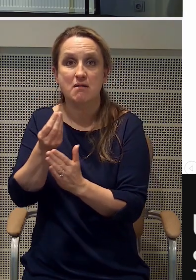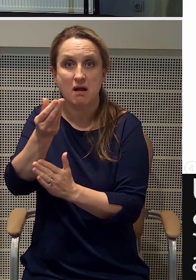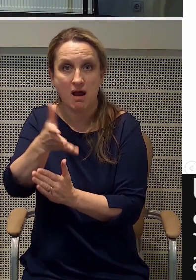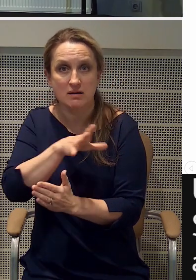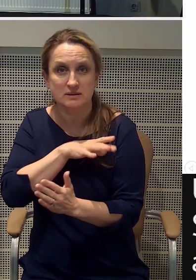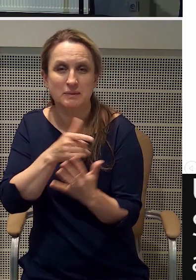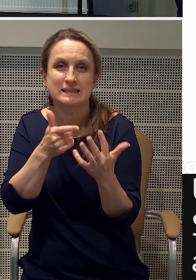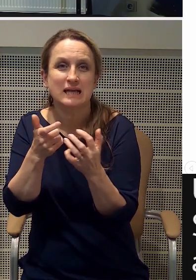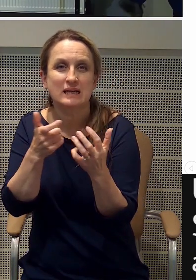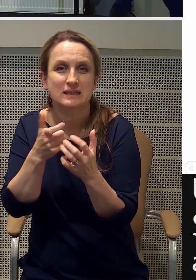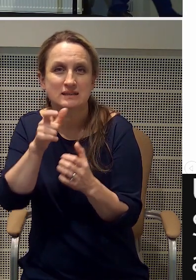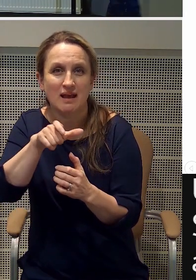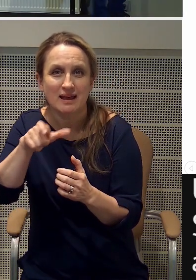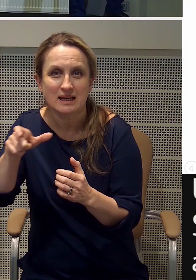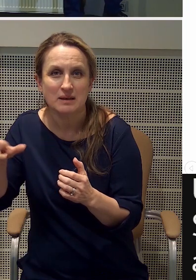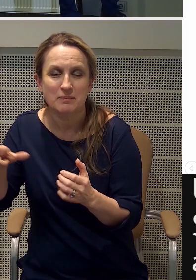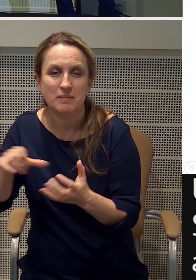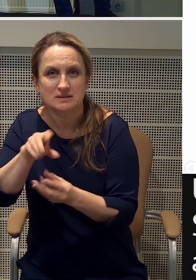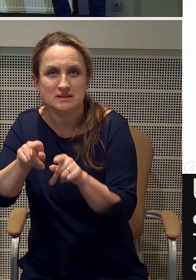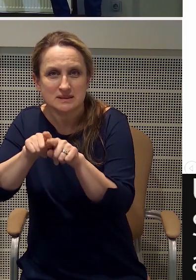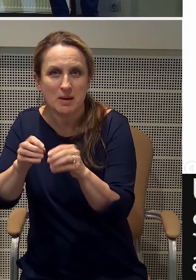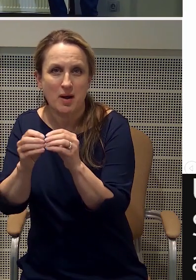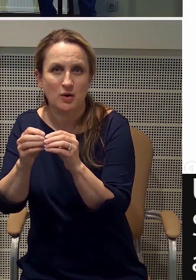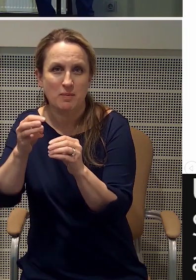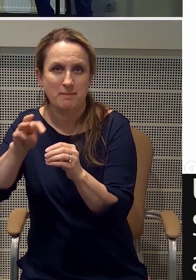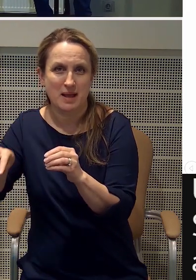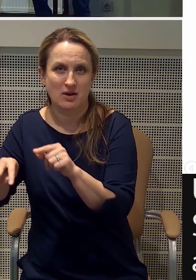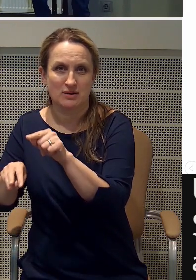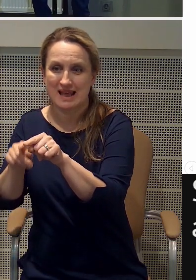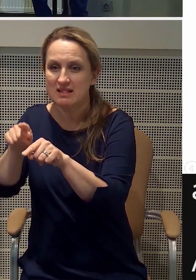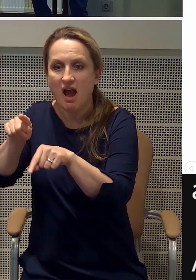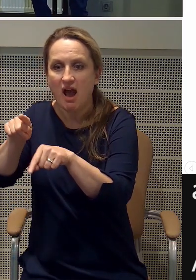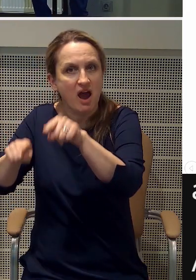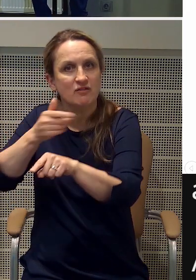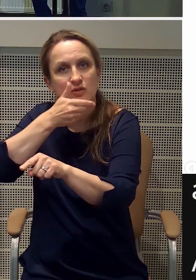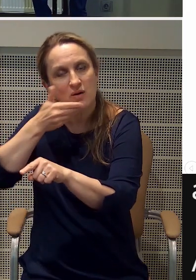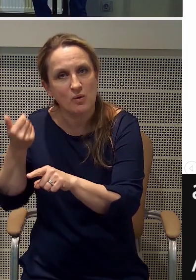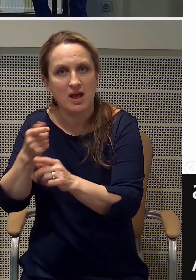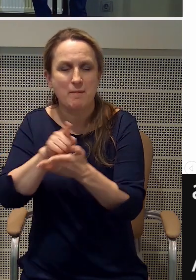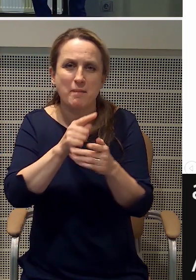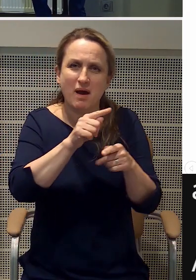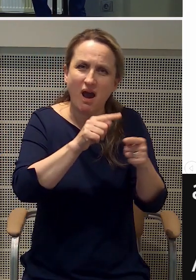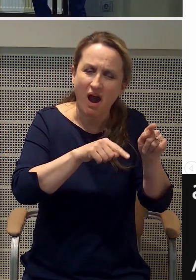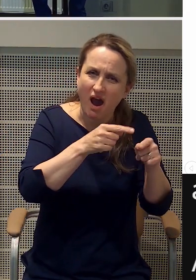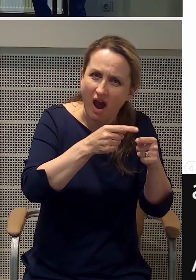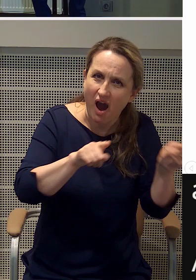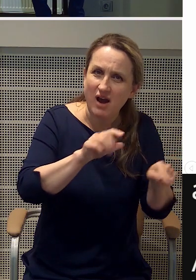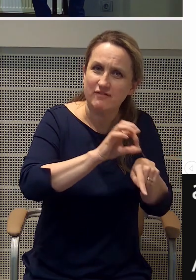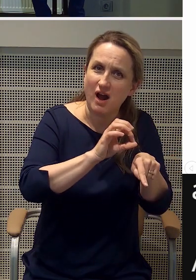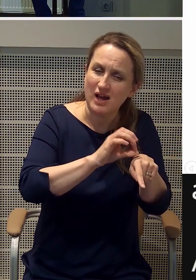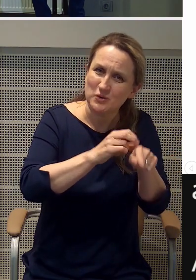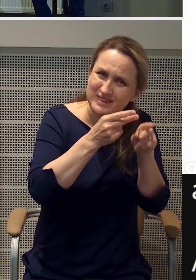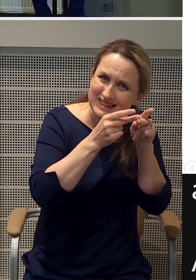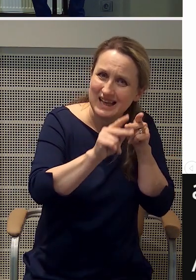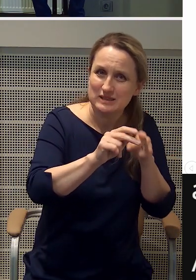10 million euros of costs for us. But for the same 10 million euros, we could help 700 patients